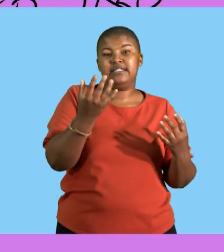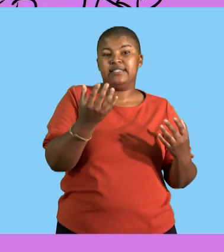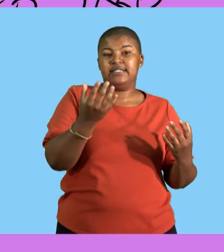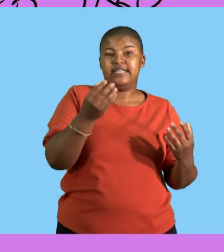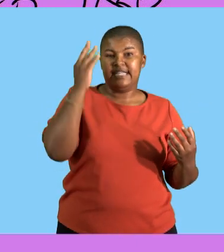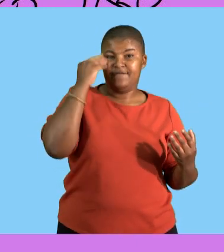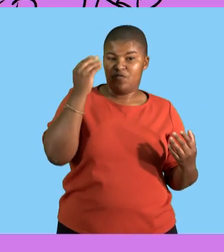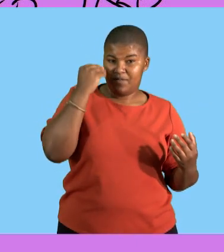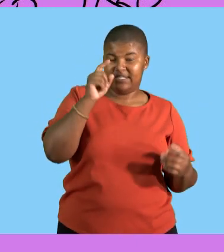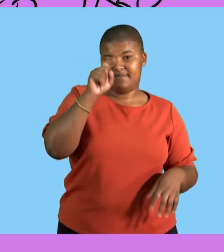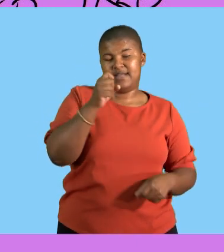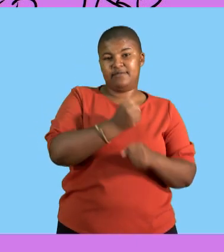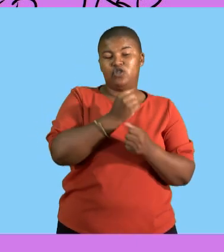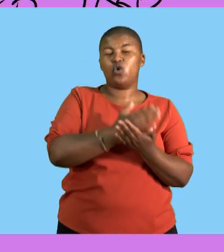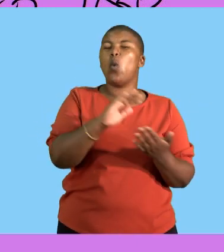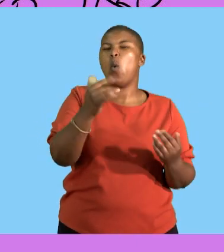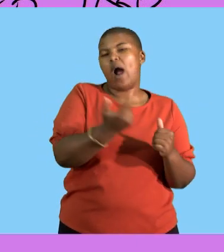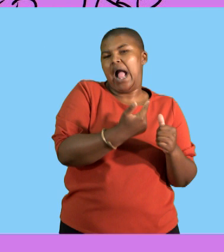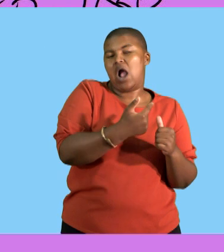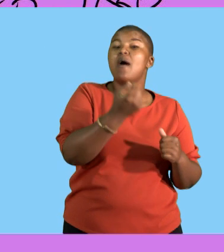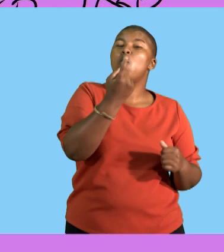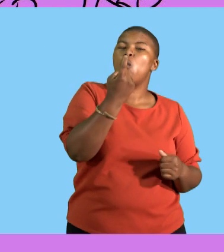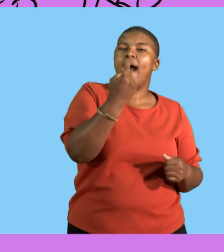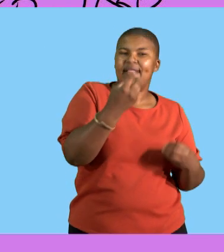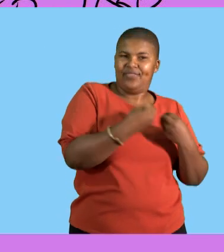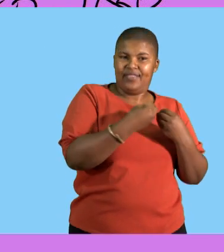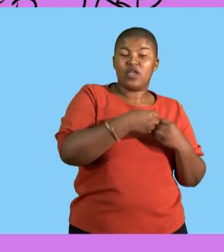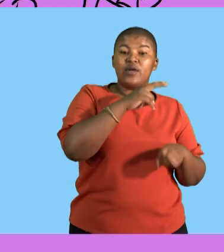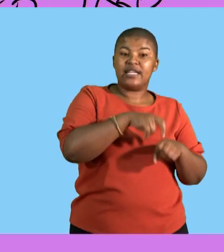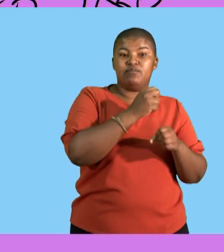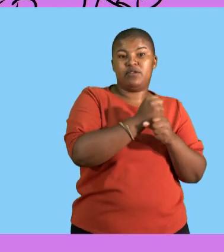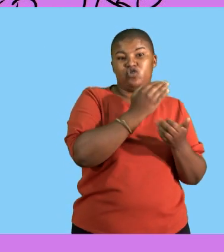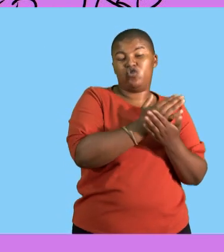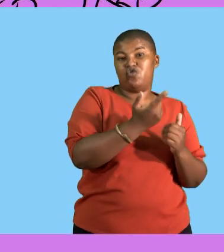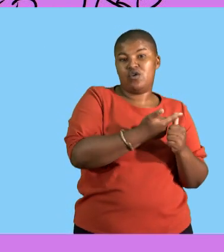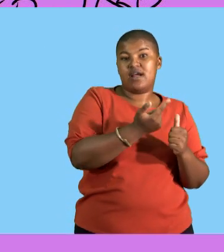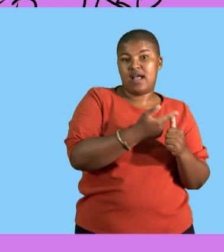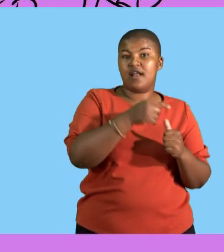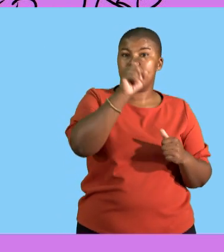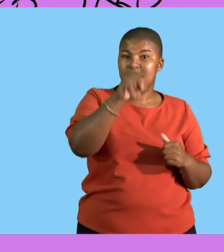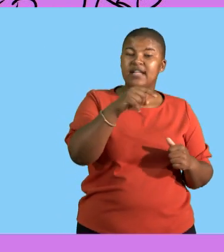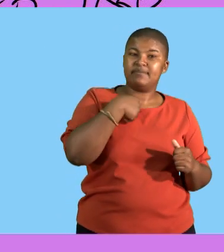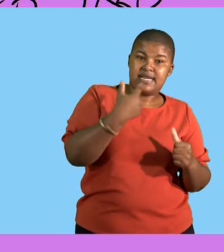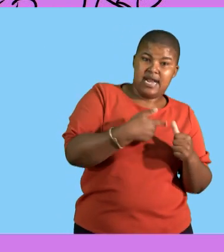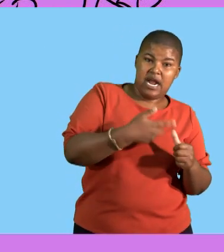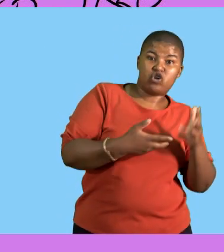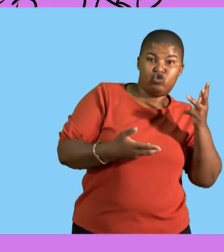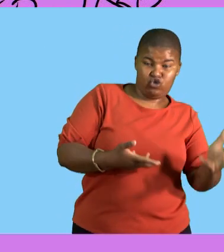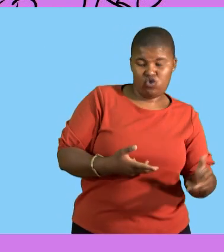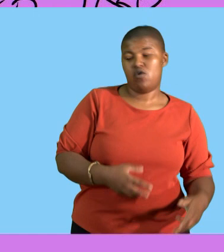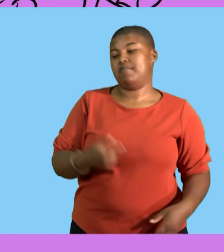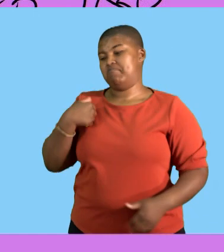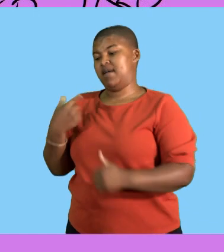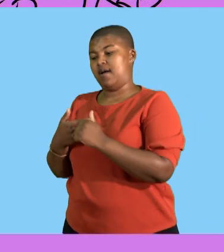to indicate, or when you are calculating more than one concept, you need to indicate that I'm calculating for this and I'm calculating for